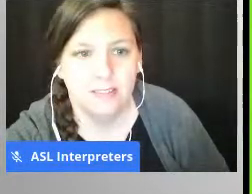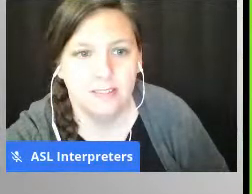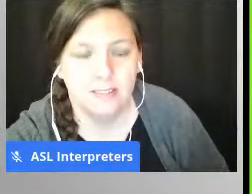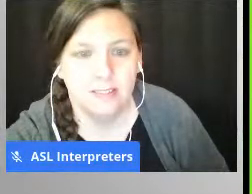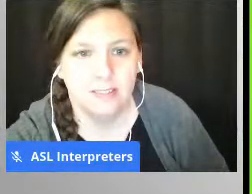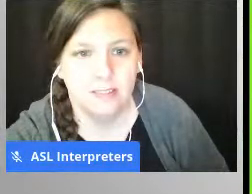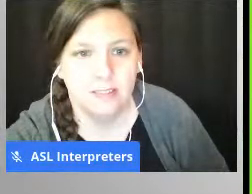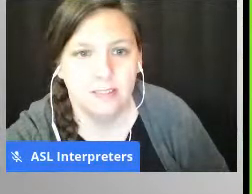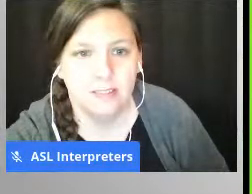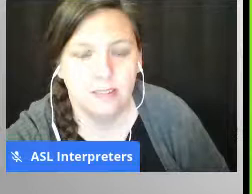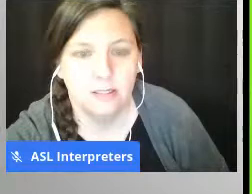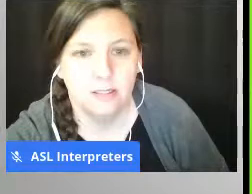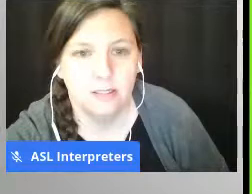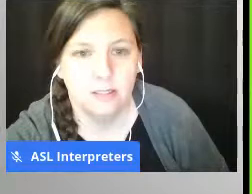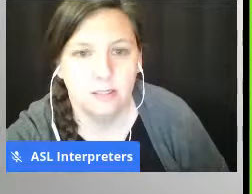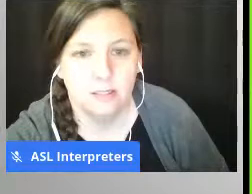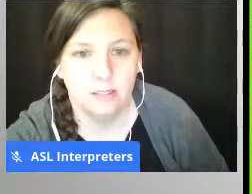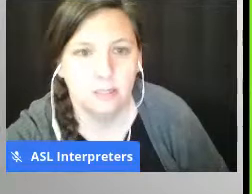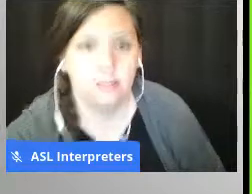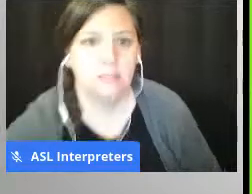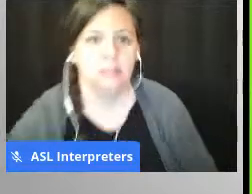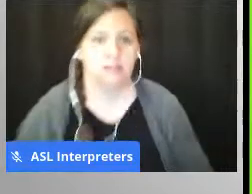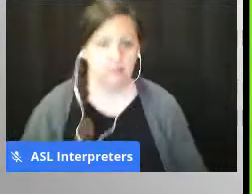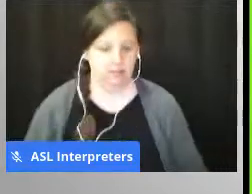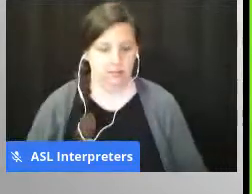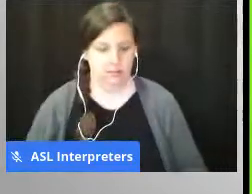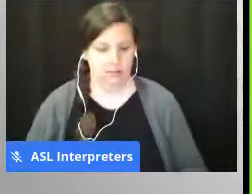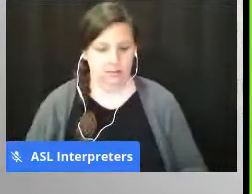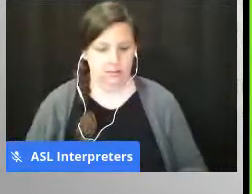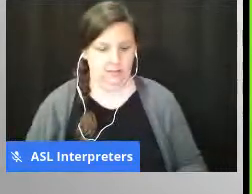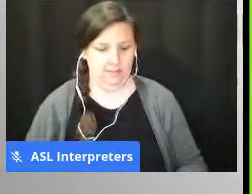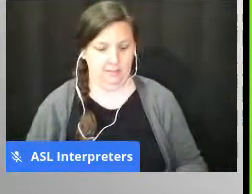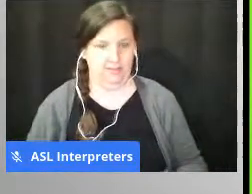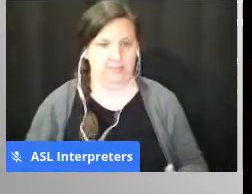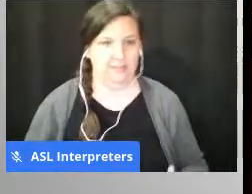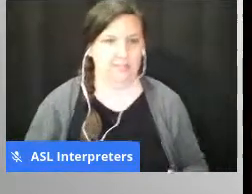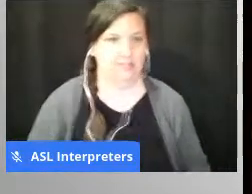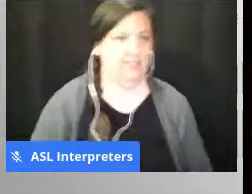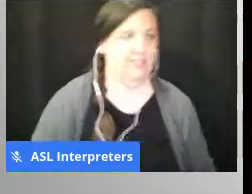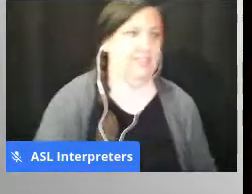And Dr. Anderson doesn't need to be in the breakout room. I don't know if you put her there or not. No, she's not there.